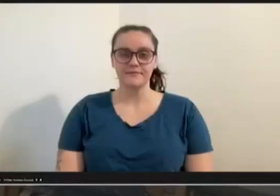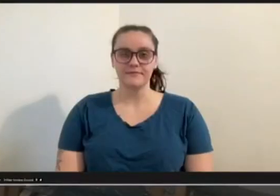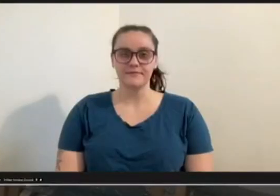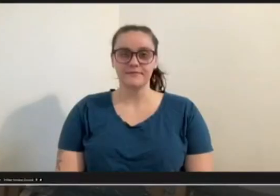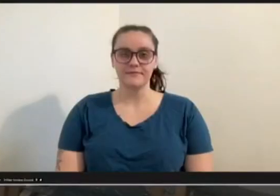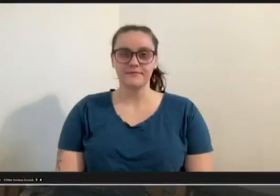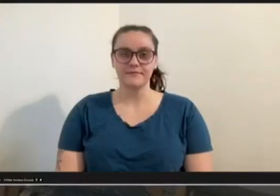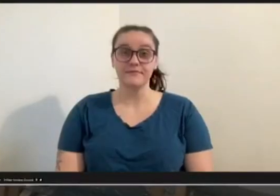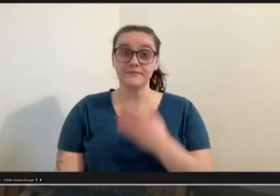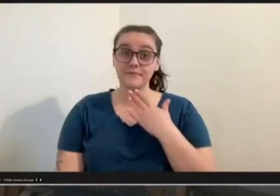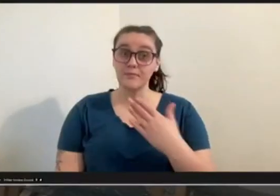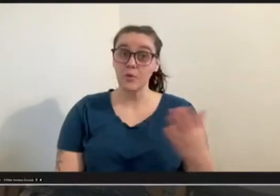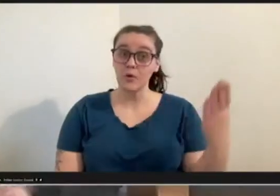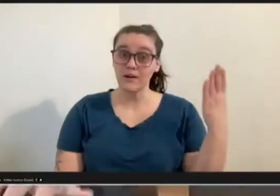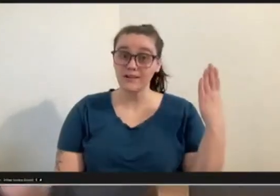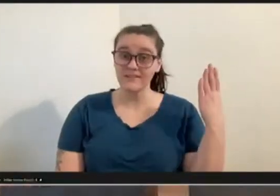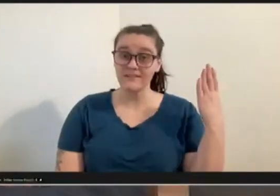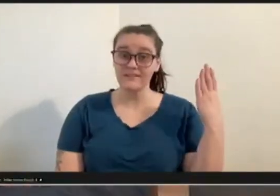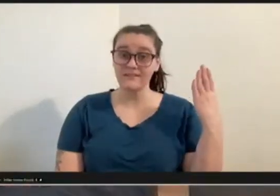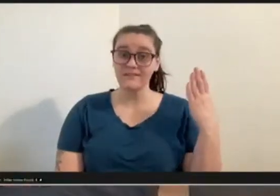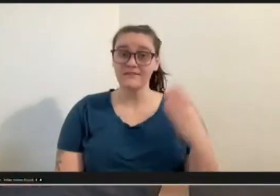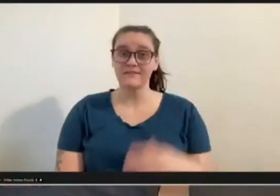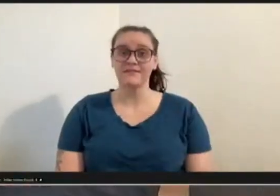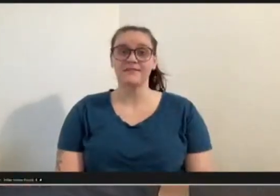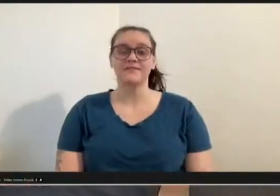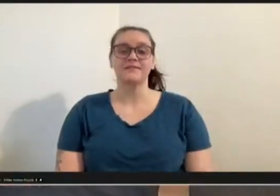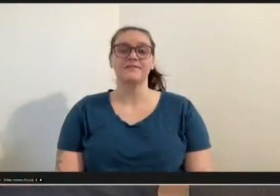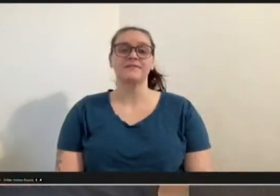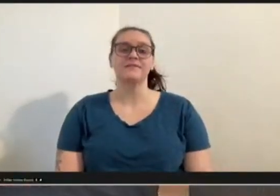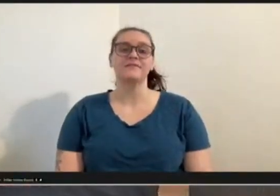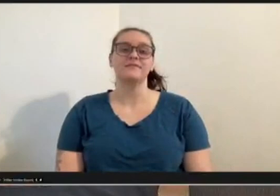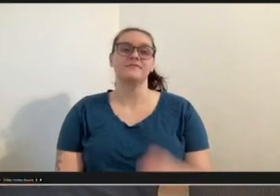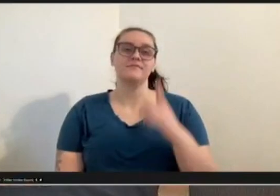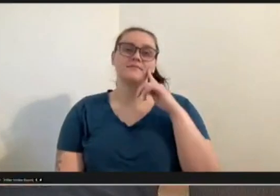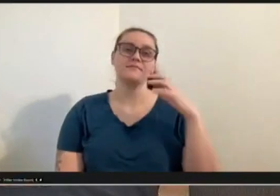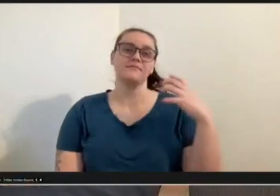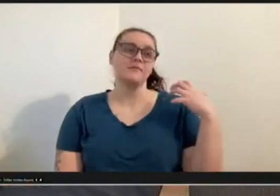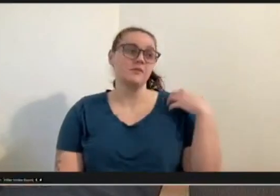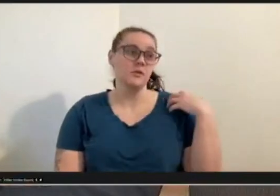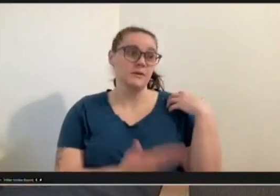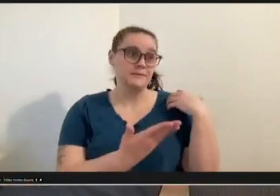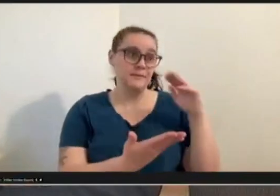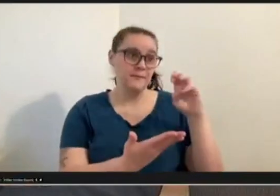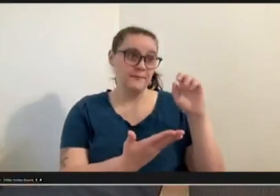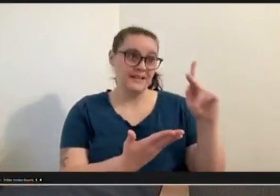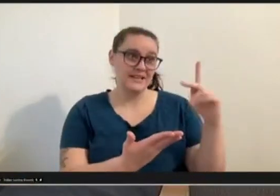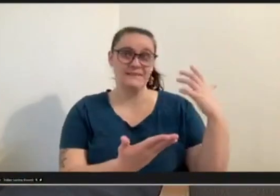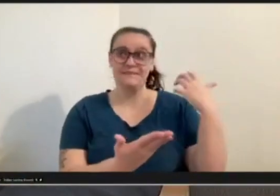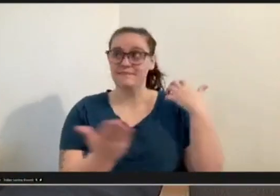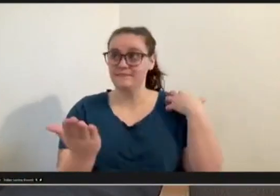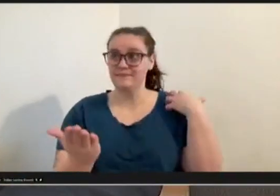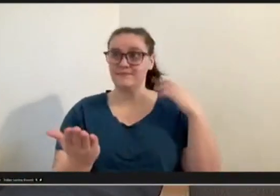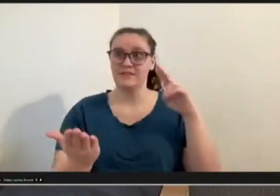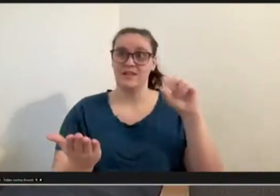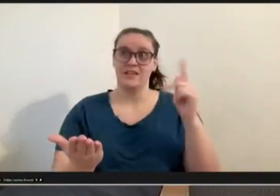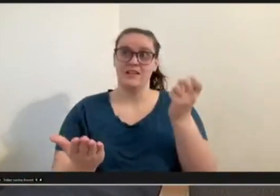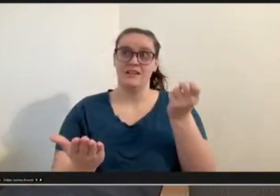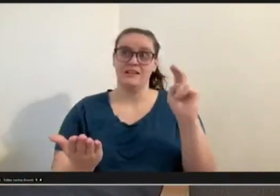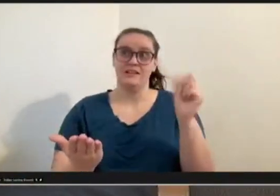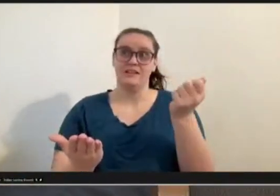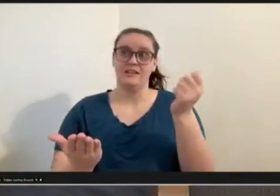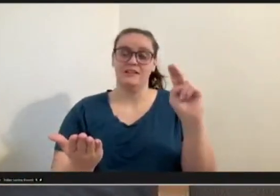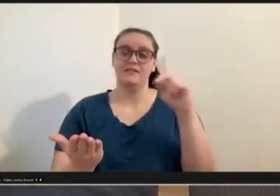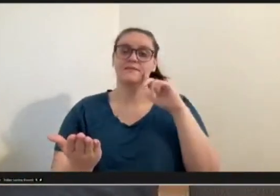Good morning. Co-chairs Meek and Nathanson and committee members, my name is Ed Diehl, State Representative for House